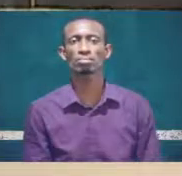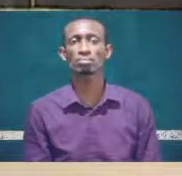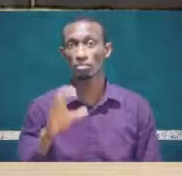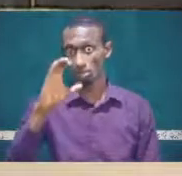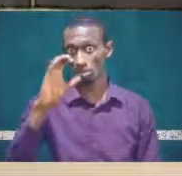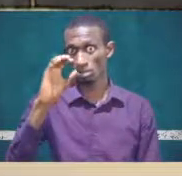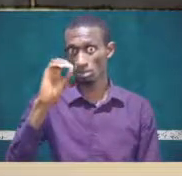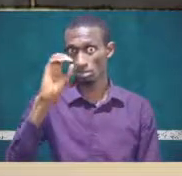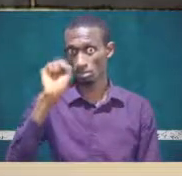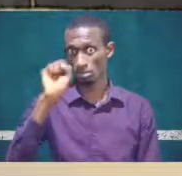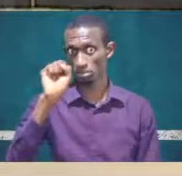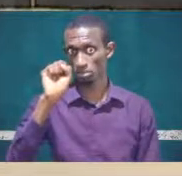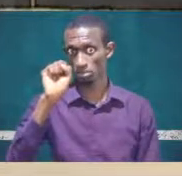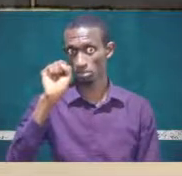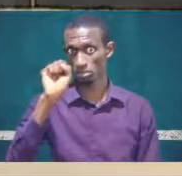cos x